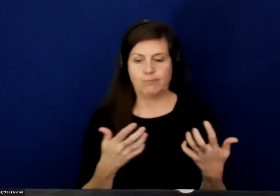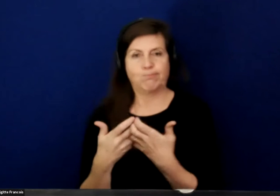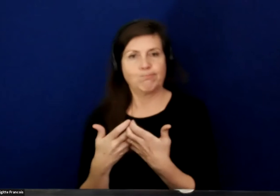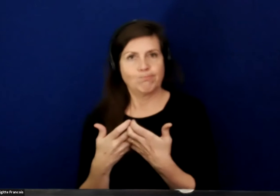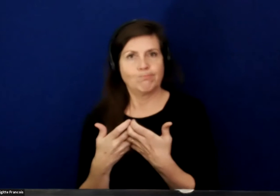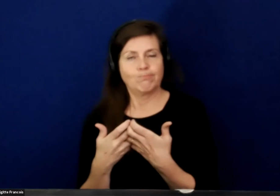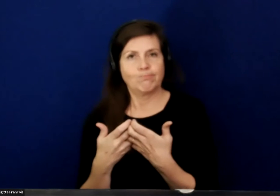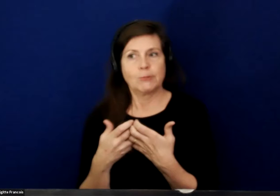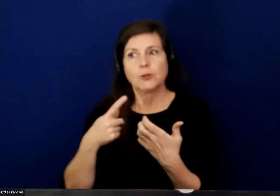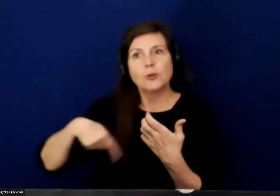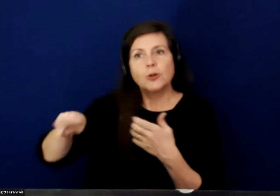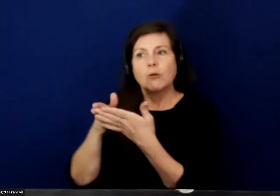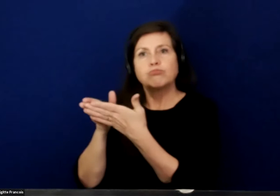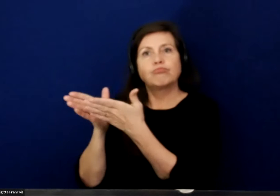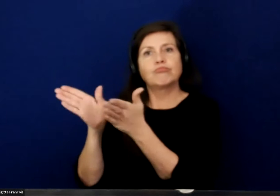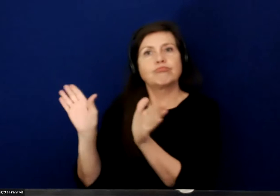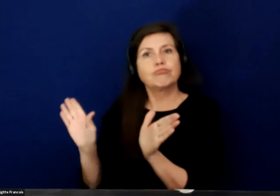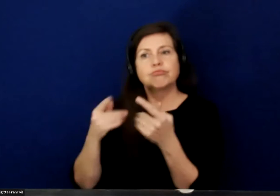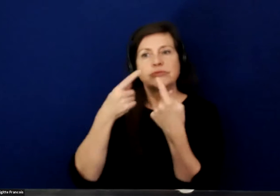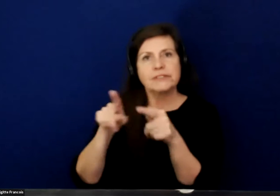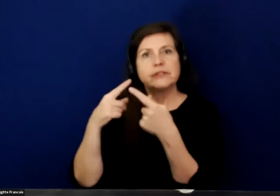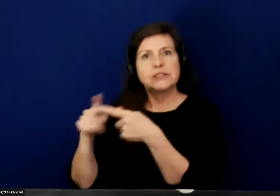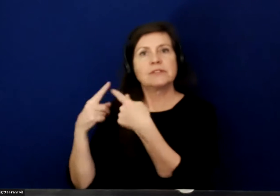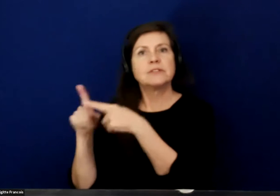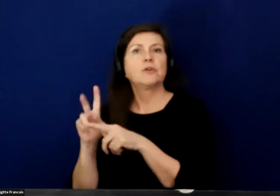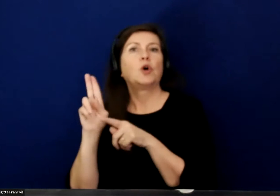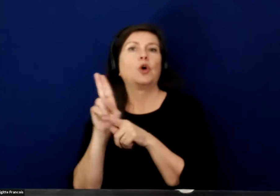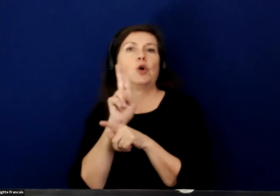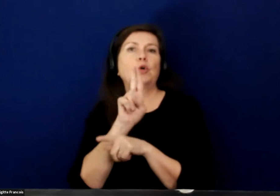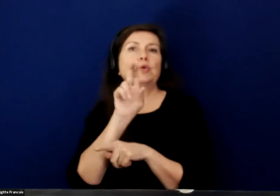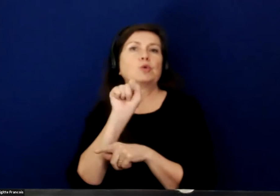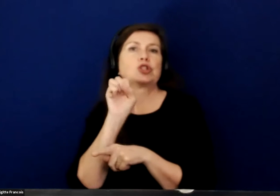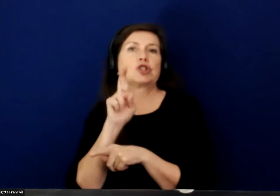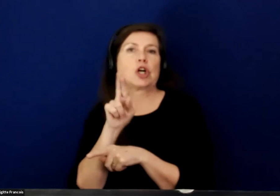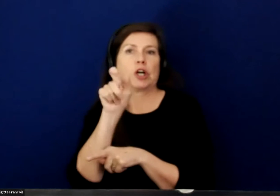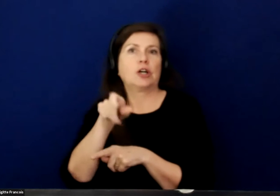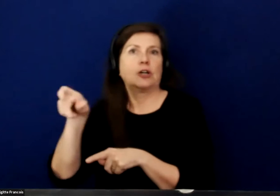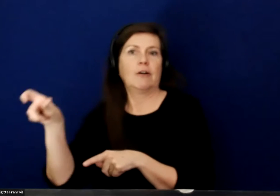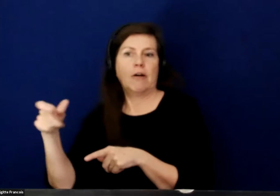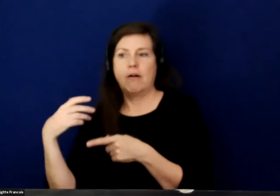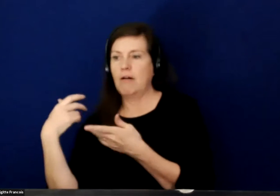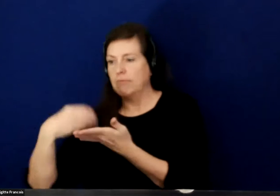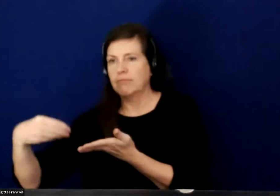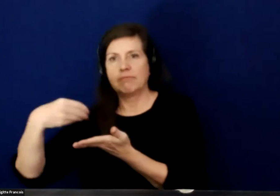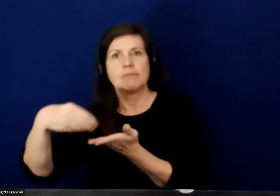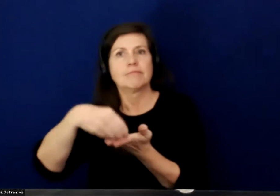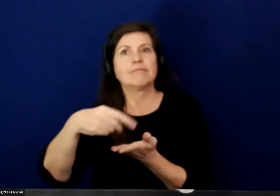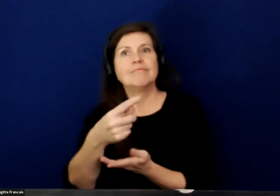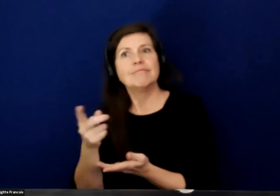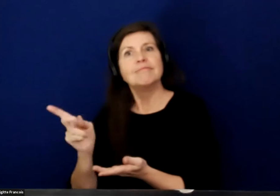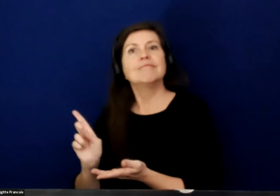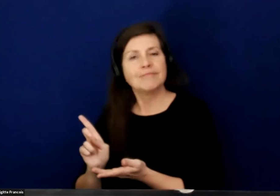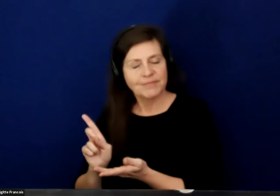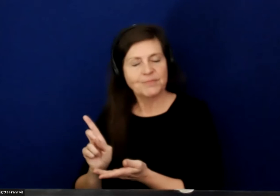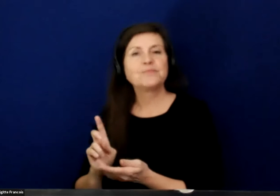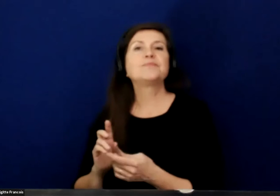of users. So it should be already from the start looked at. But I